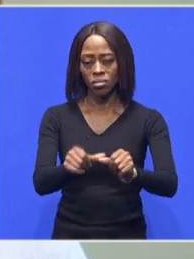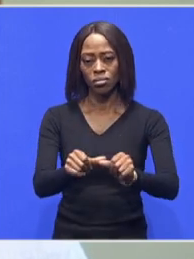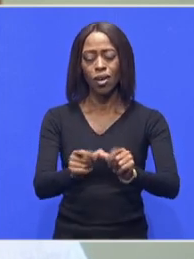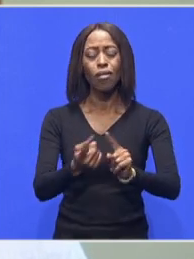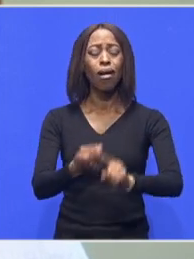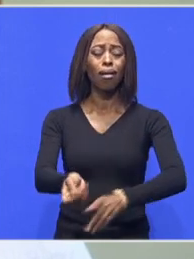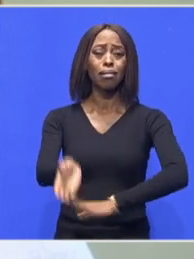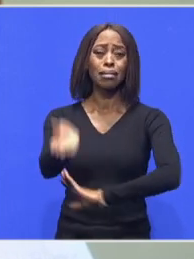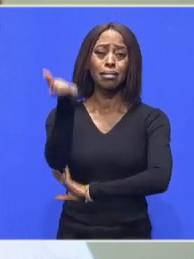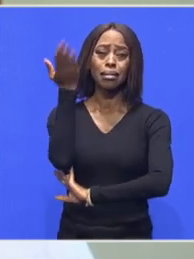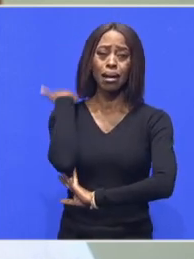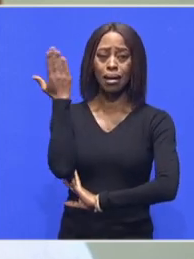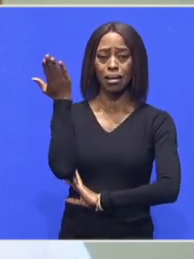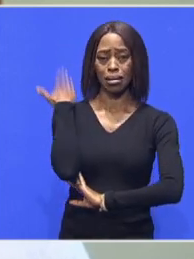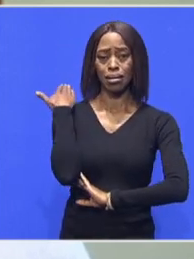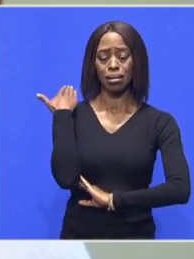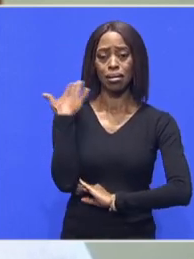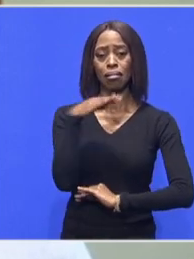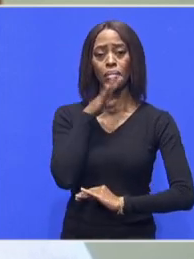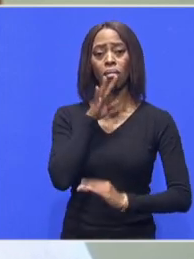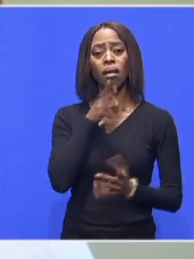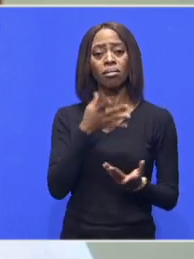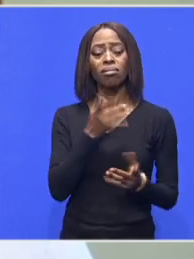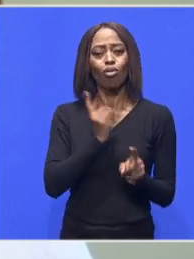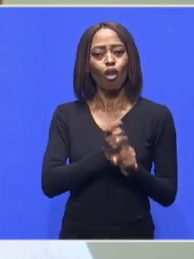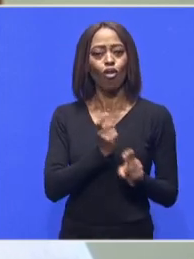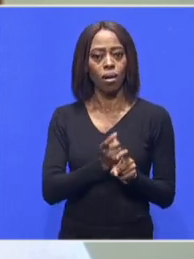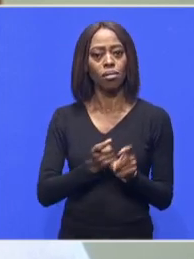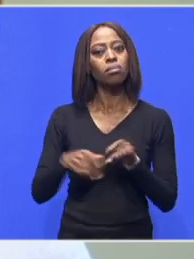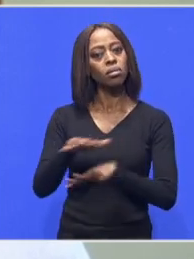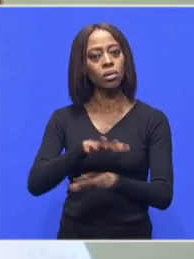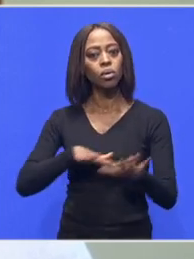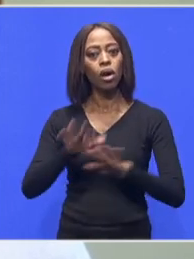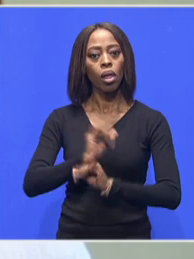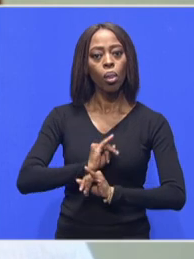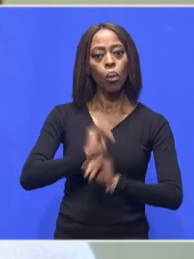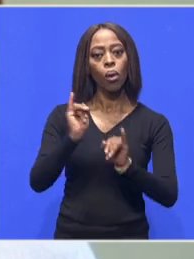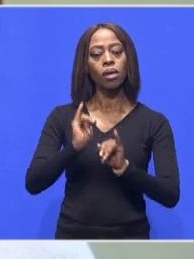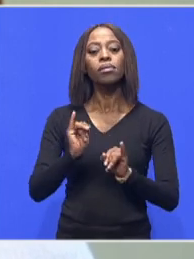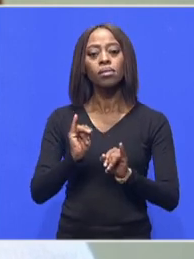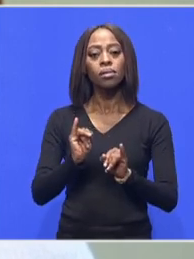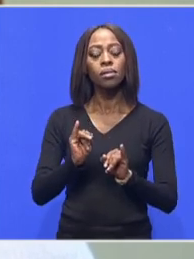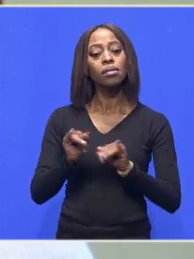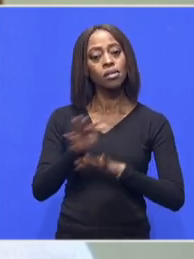time, it hardens the situation. It makes the